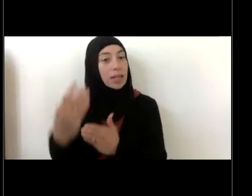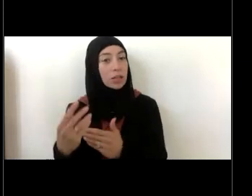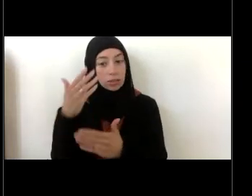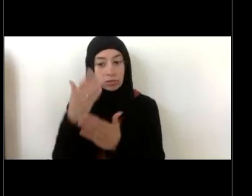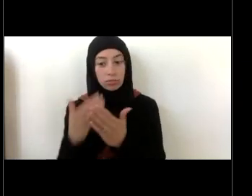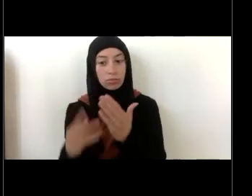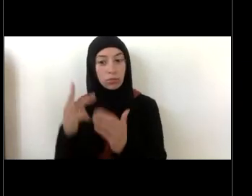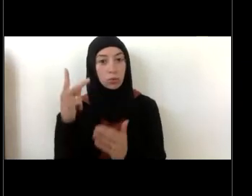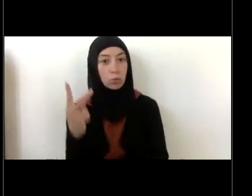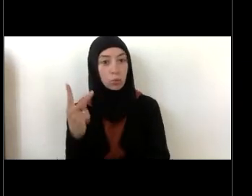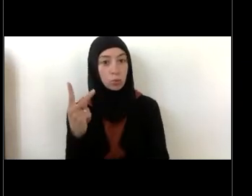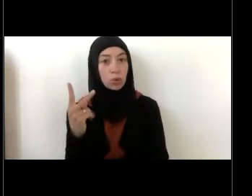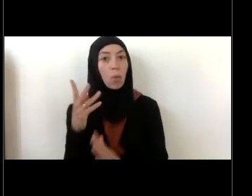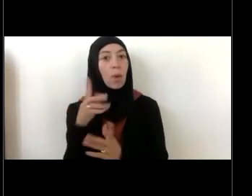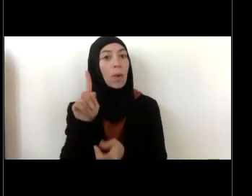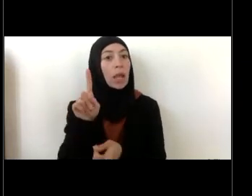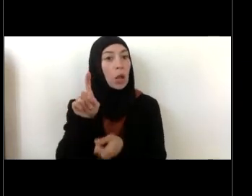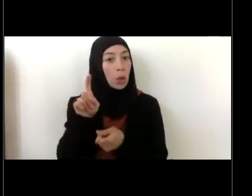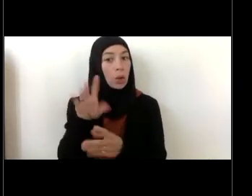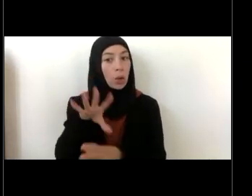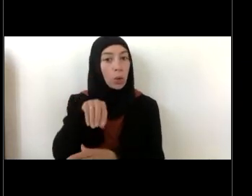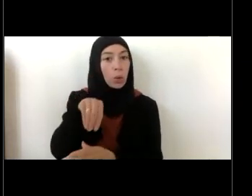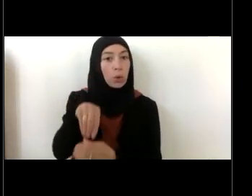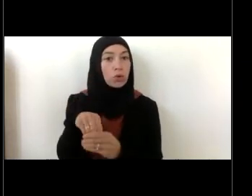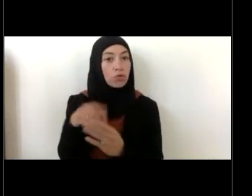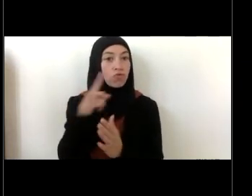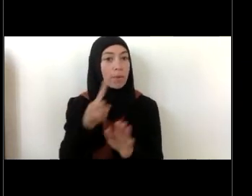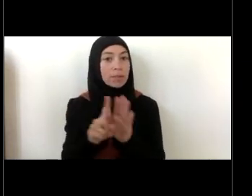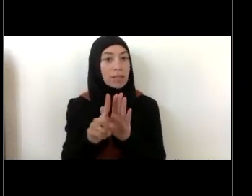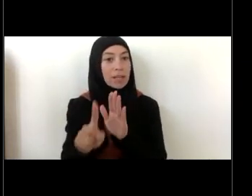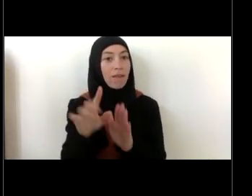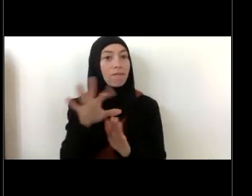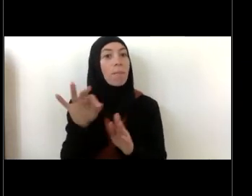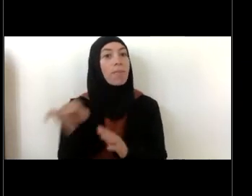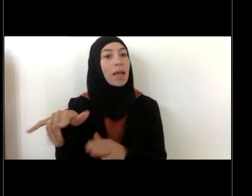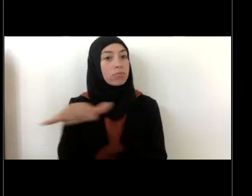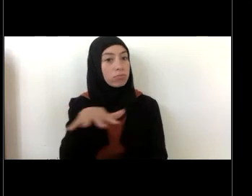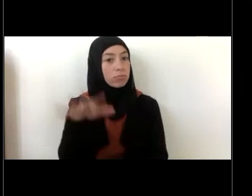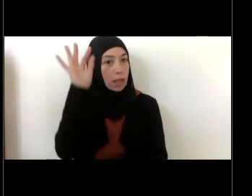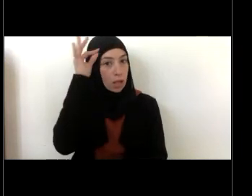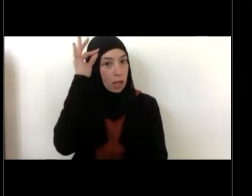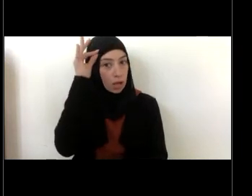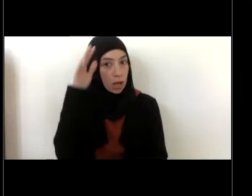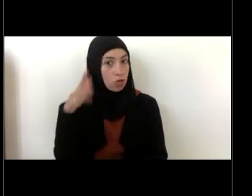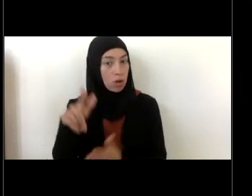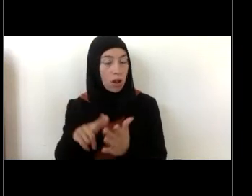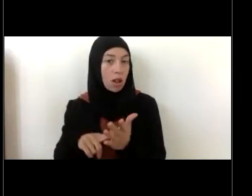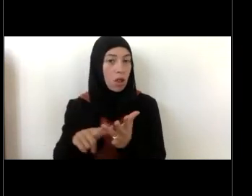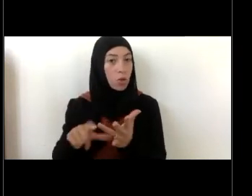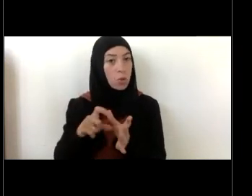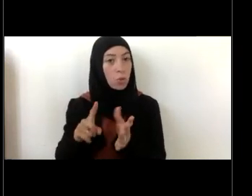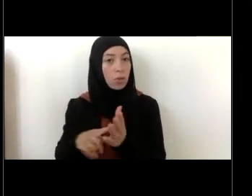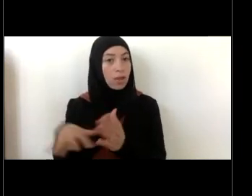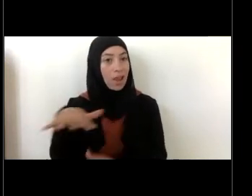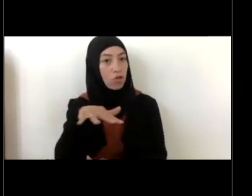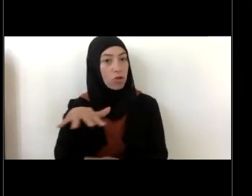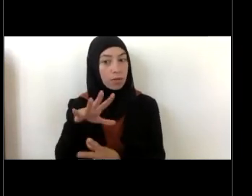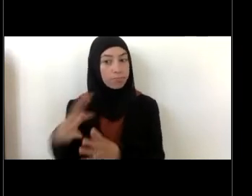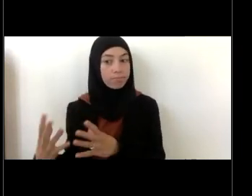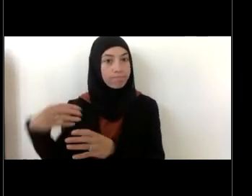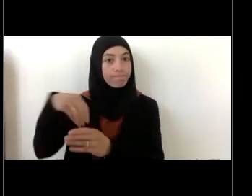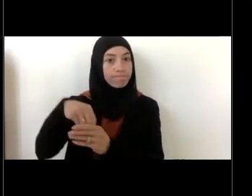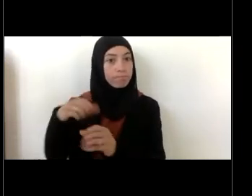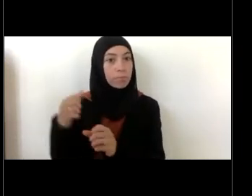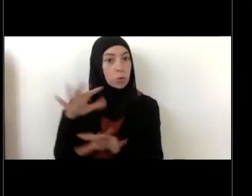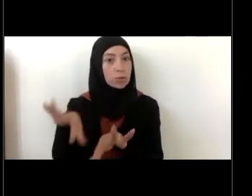include representatives from those local government areas to help us create select the